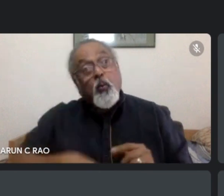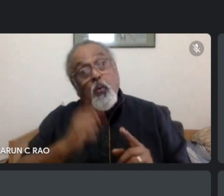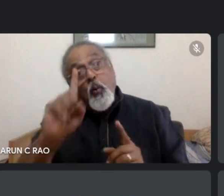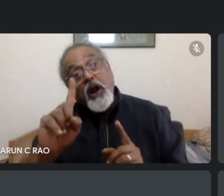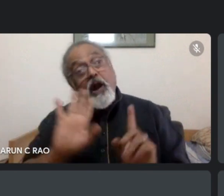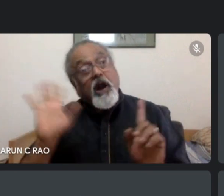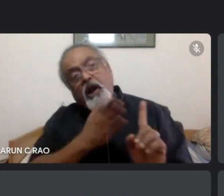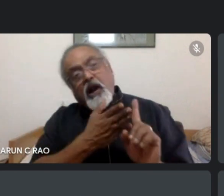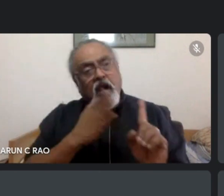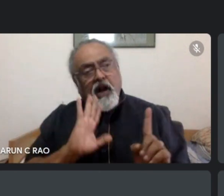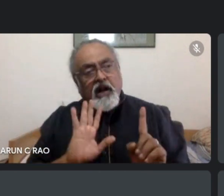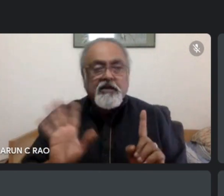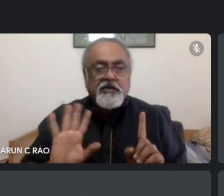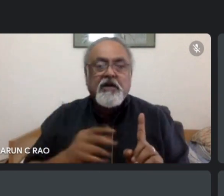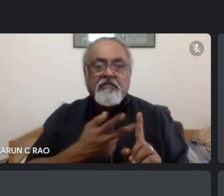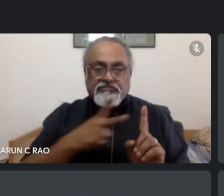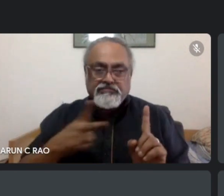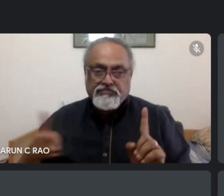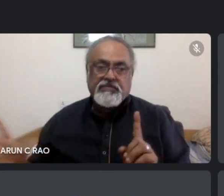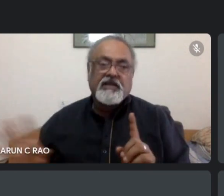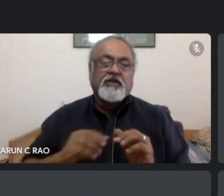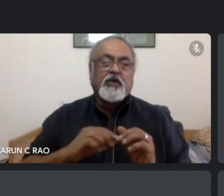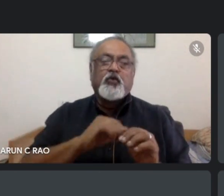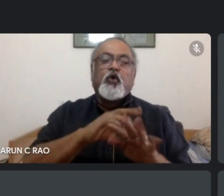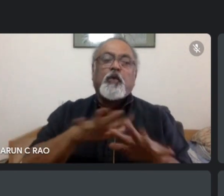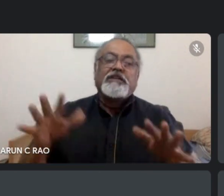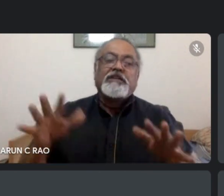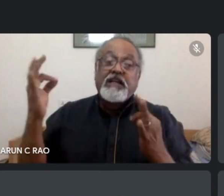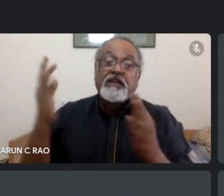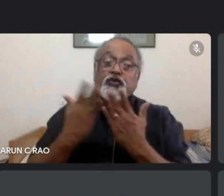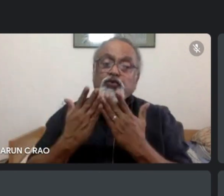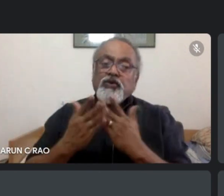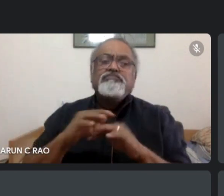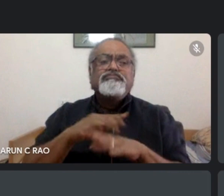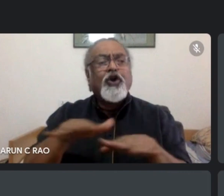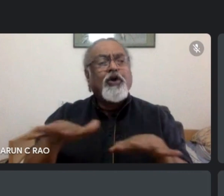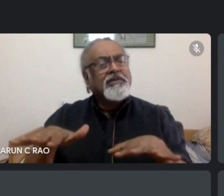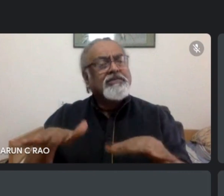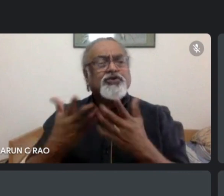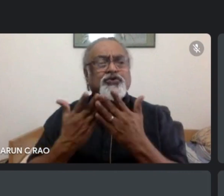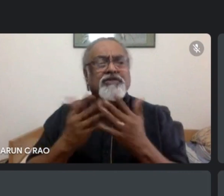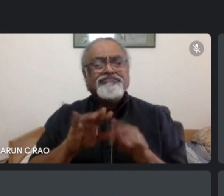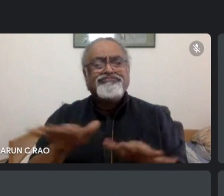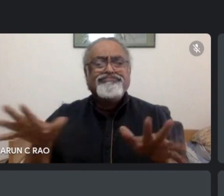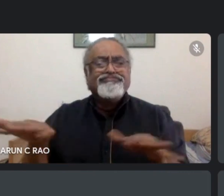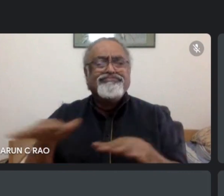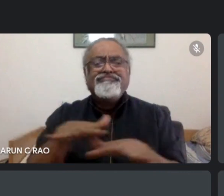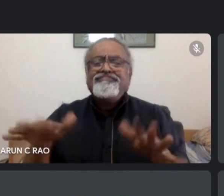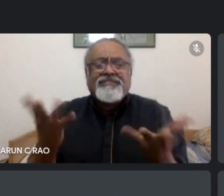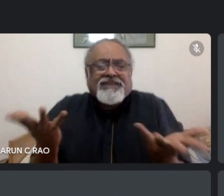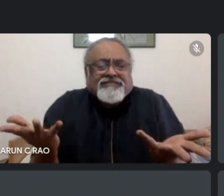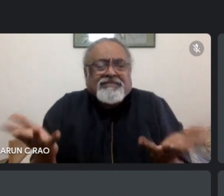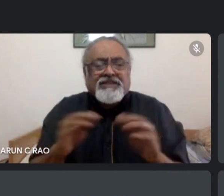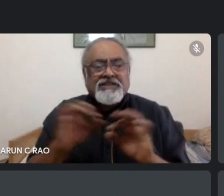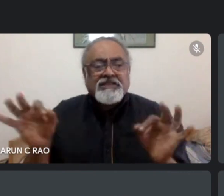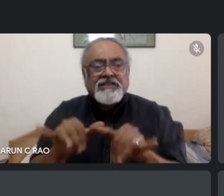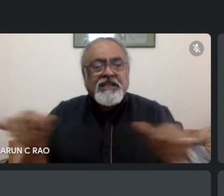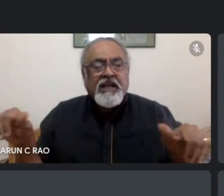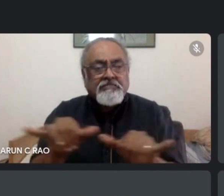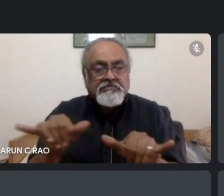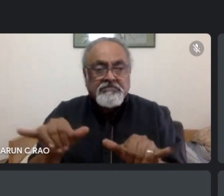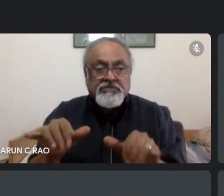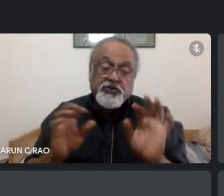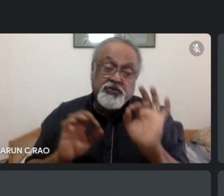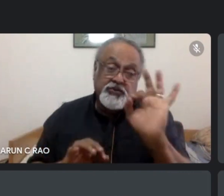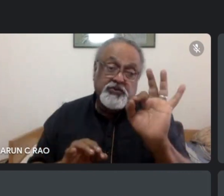the experiences of special school was really something that was a takeaway for me. Thanks so much, Aditya, for sharing your